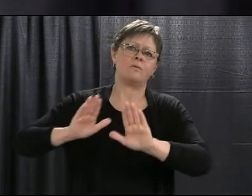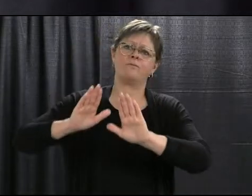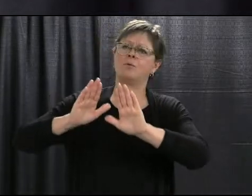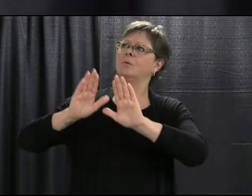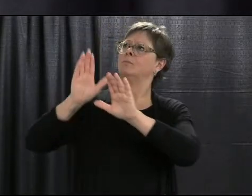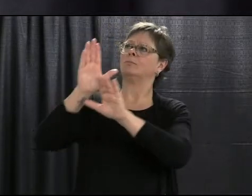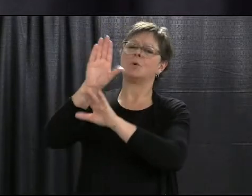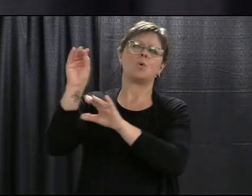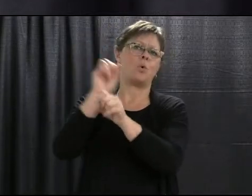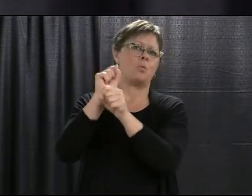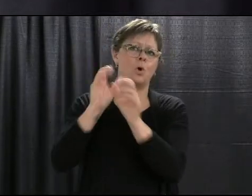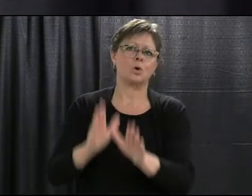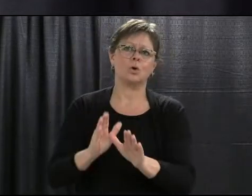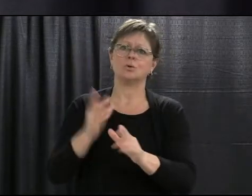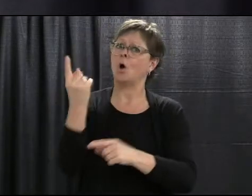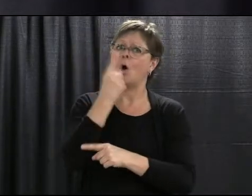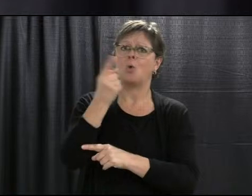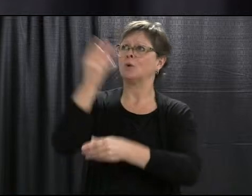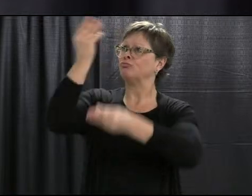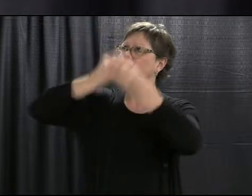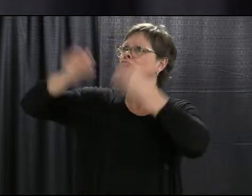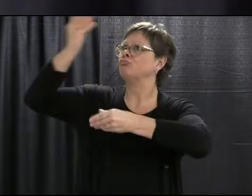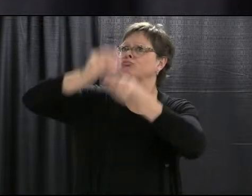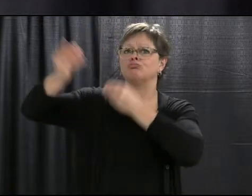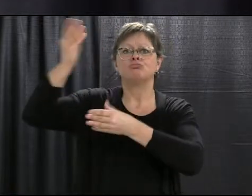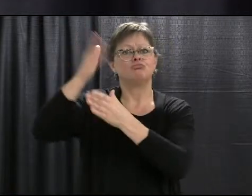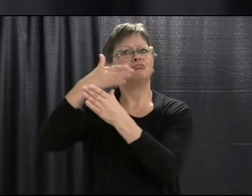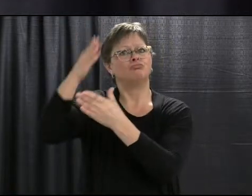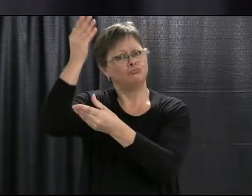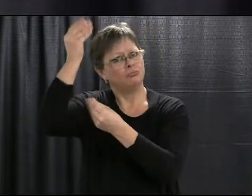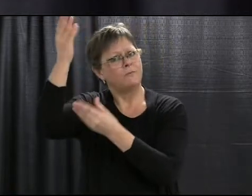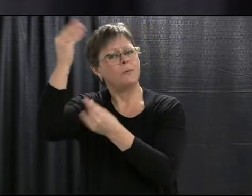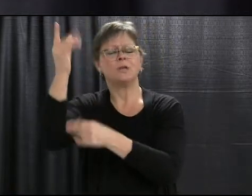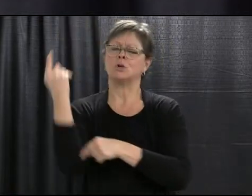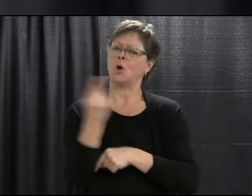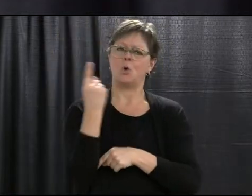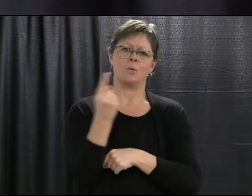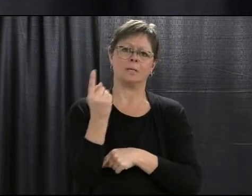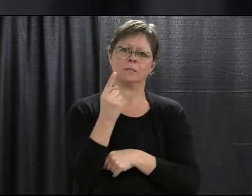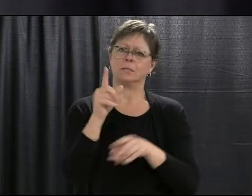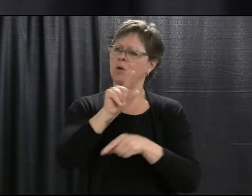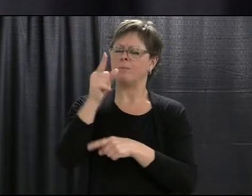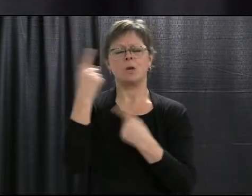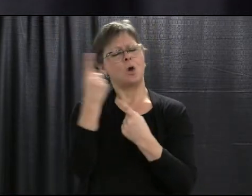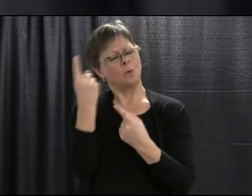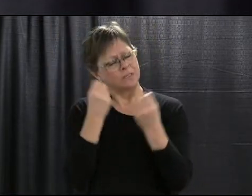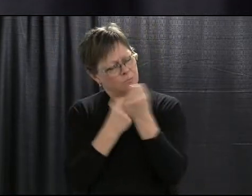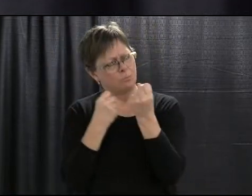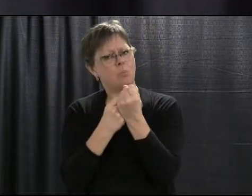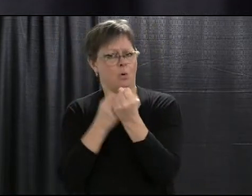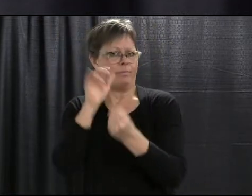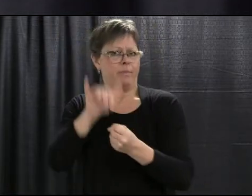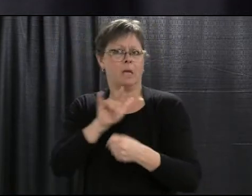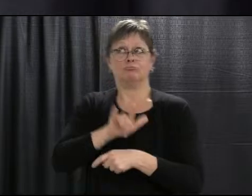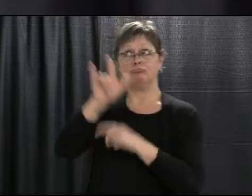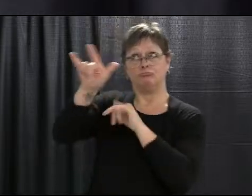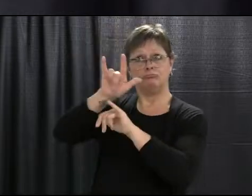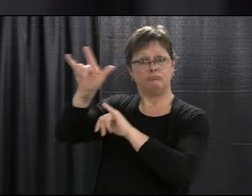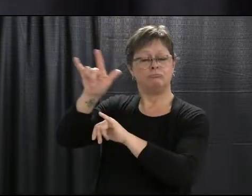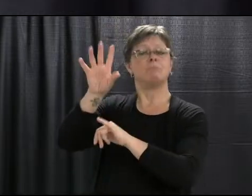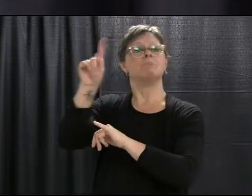exchange information all the time. So we have a lever there if we need to. The government has always supported that, but we think we're making progress right here at